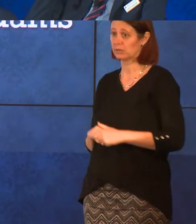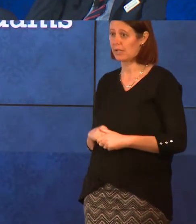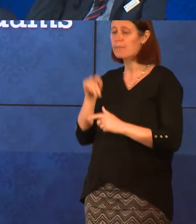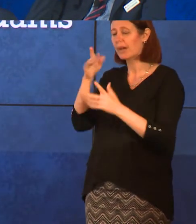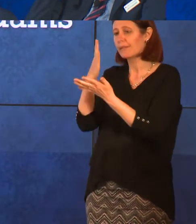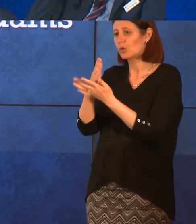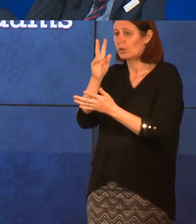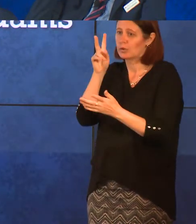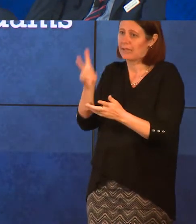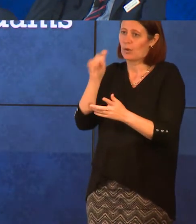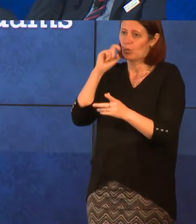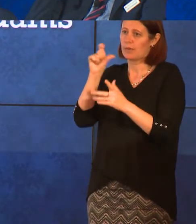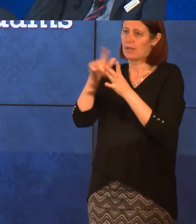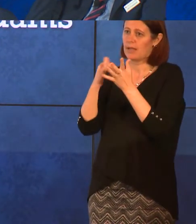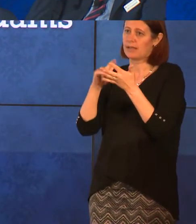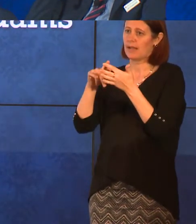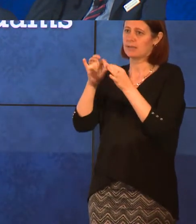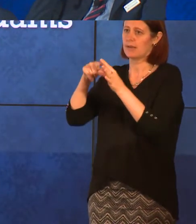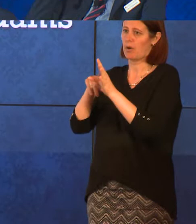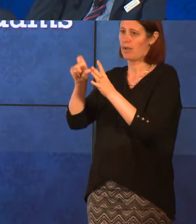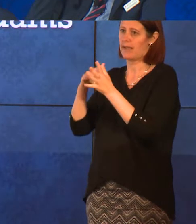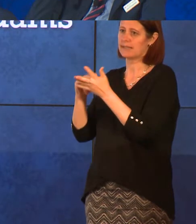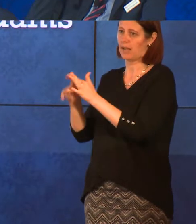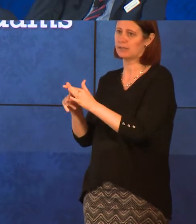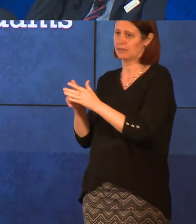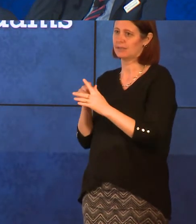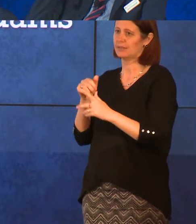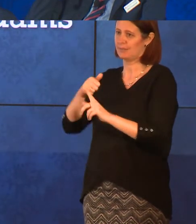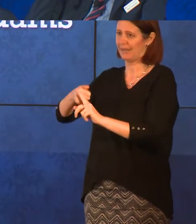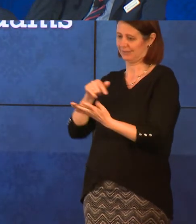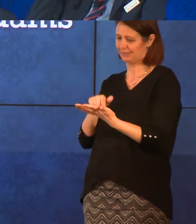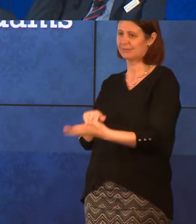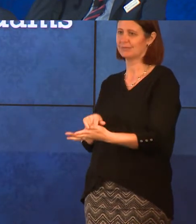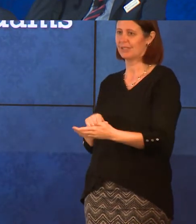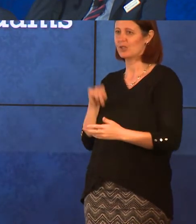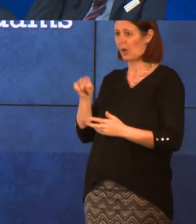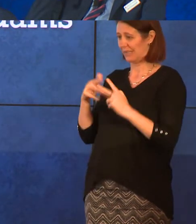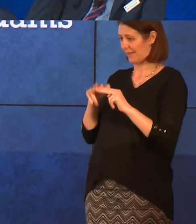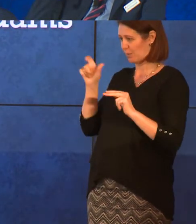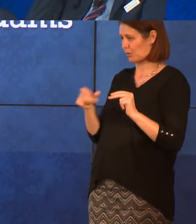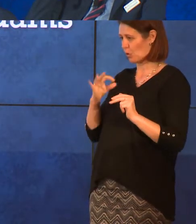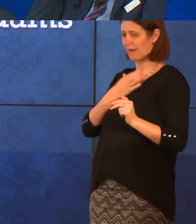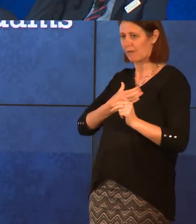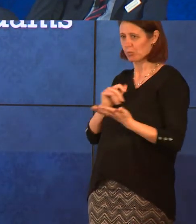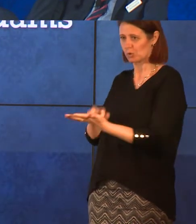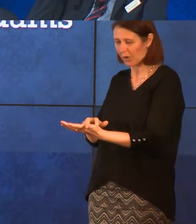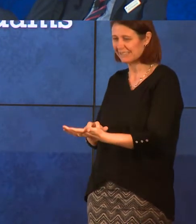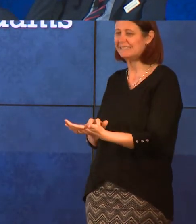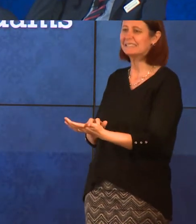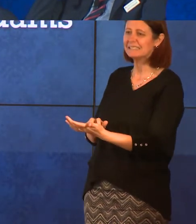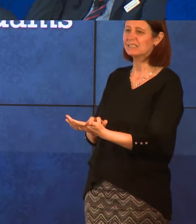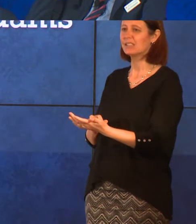case-by-case basis in terms of exactly what's happened and why the guardian didn't feel comfortable signing it, all that sort of stuff. But I